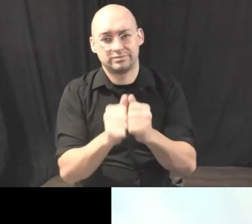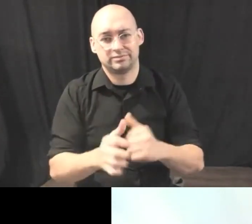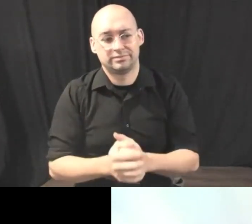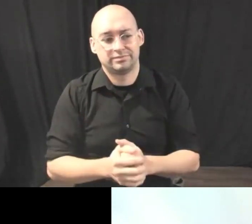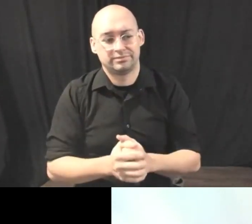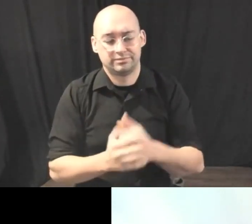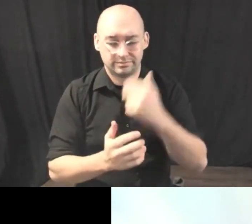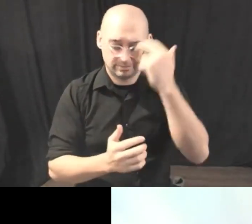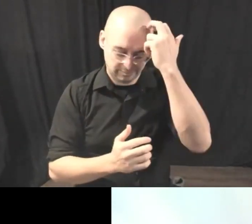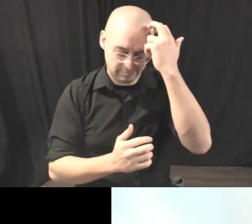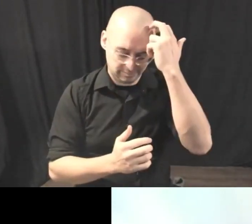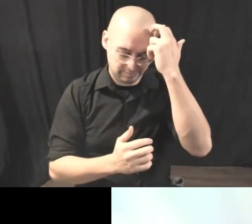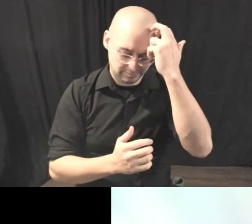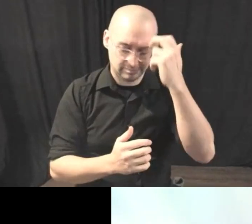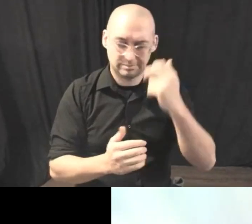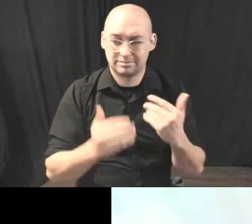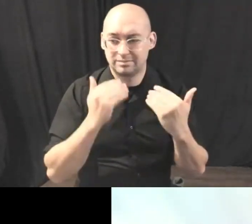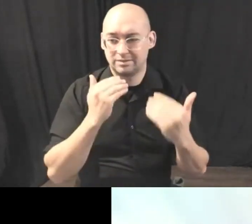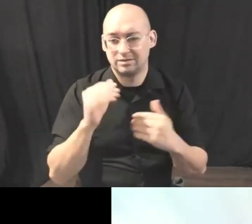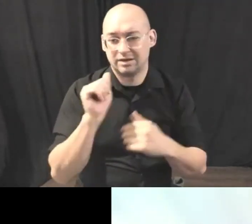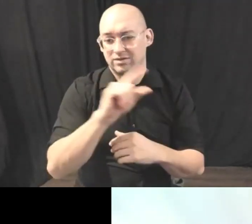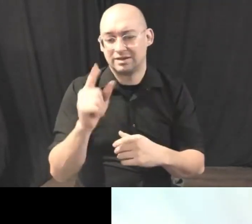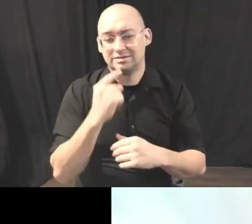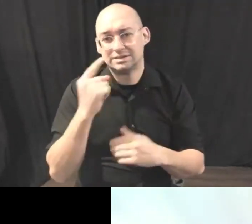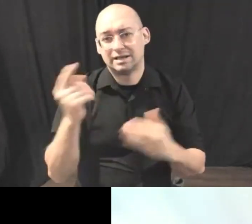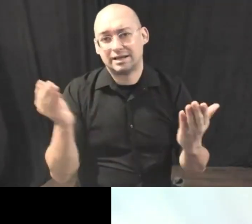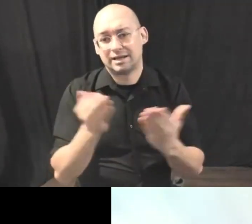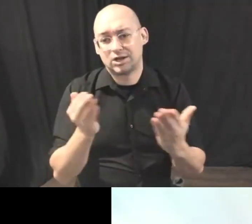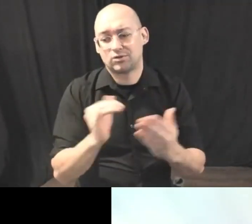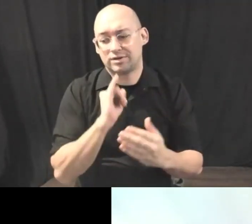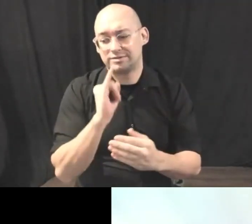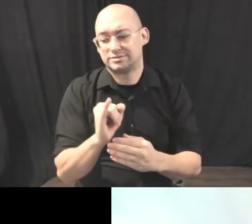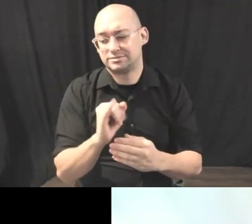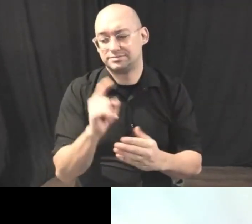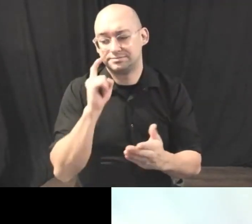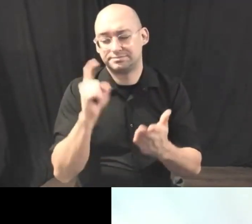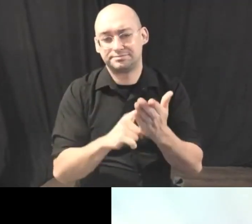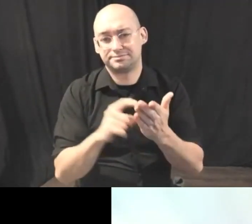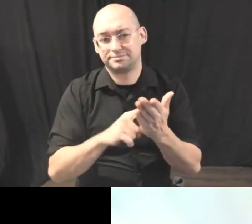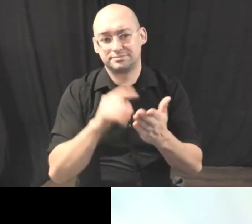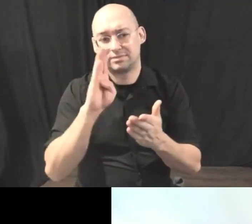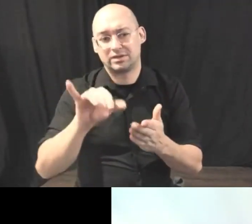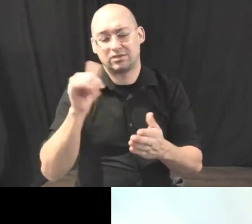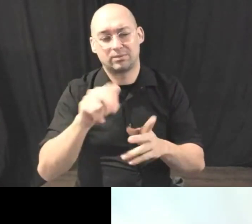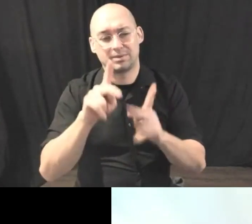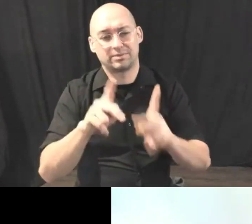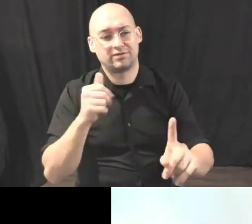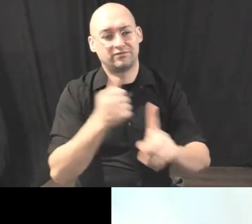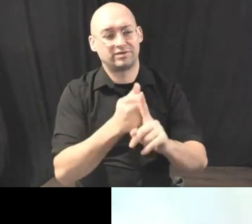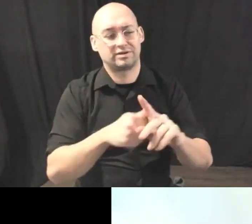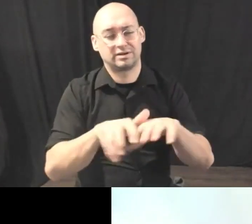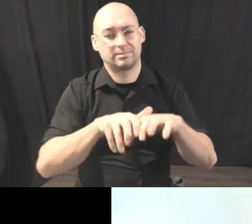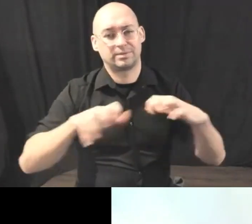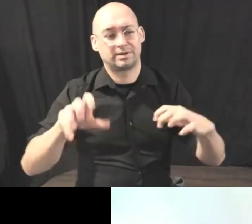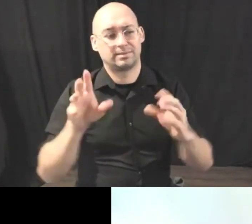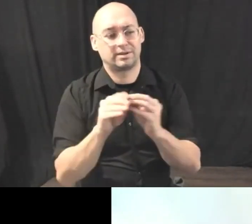So much, and everything stated here is validated by our other stakeholder committees. So it is